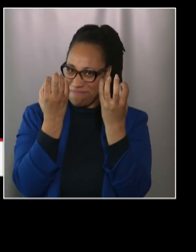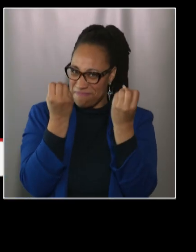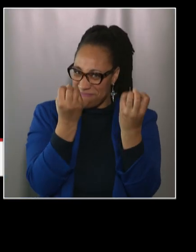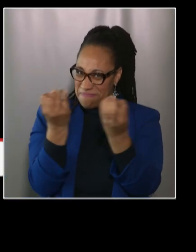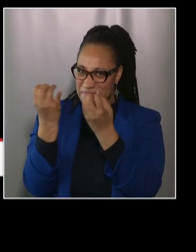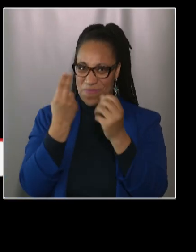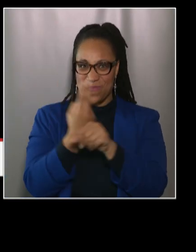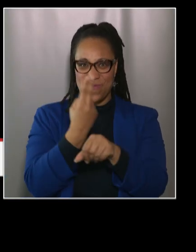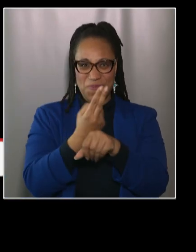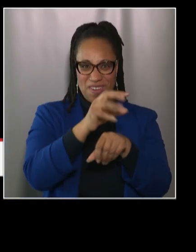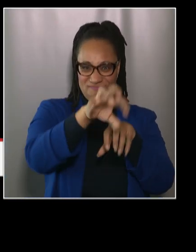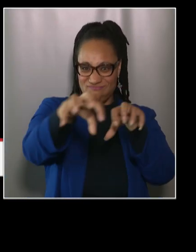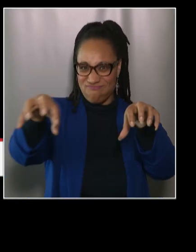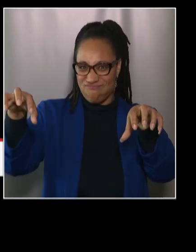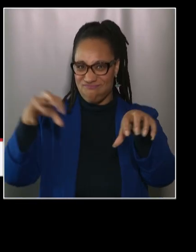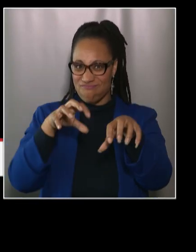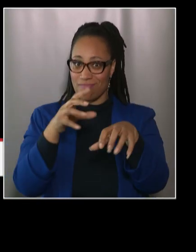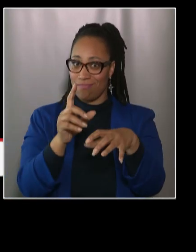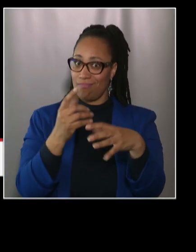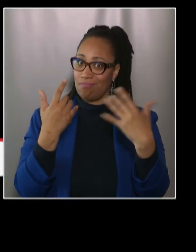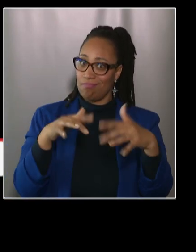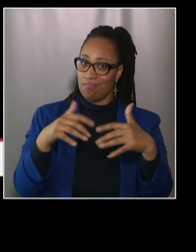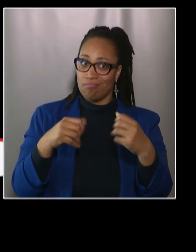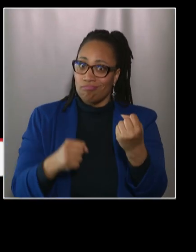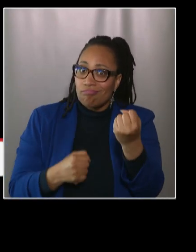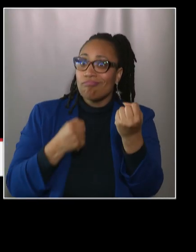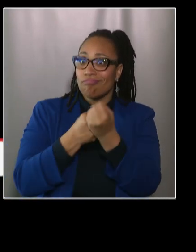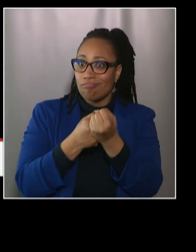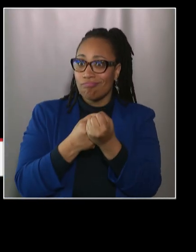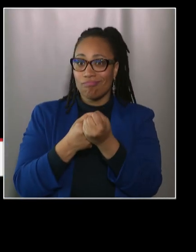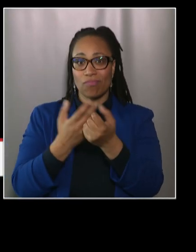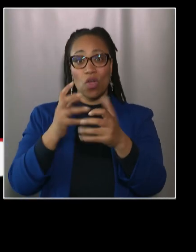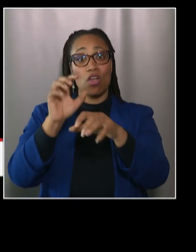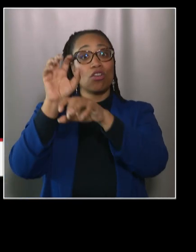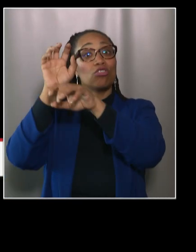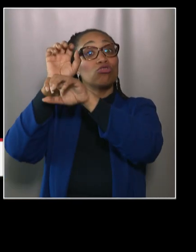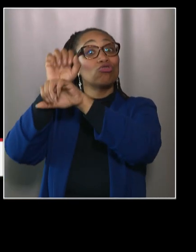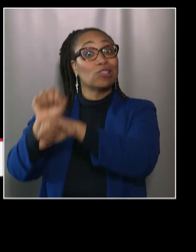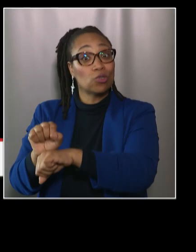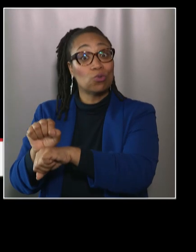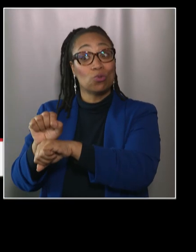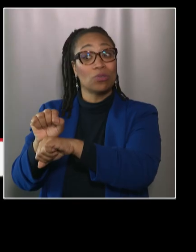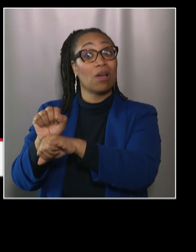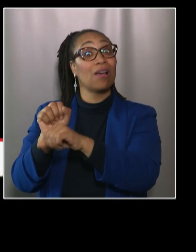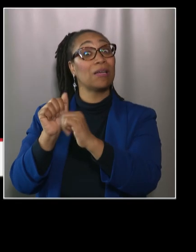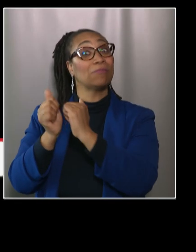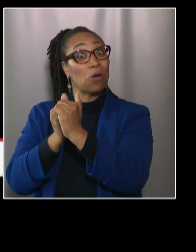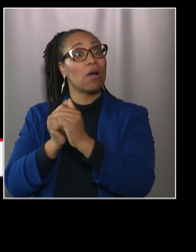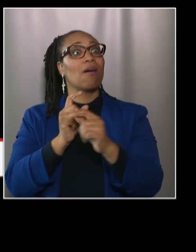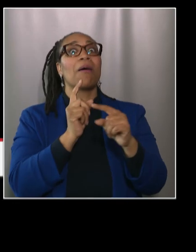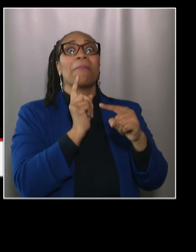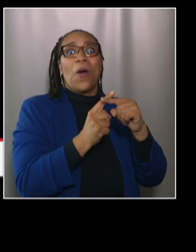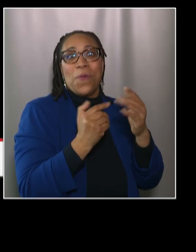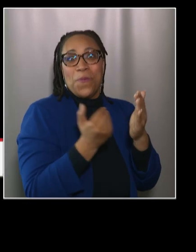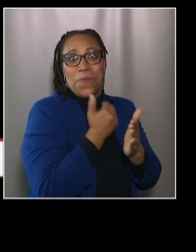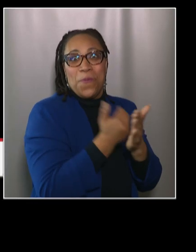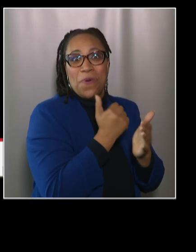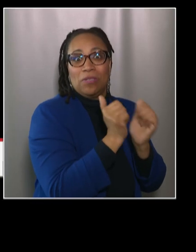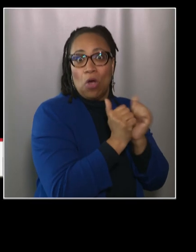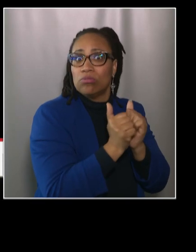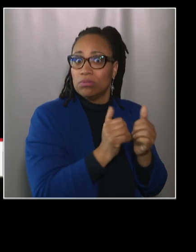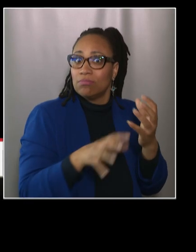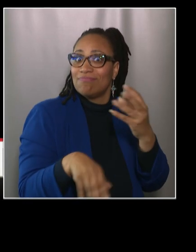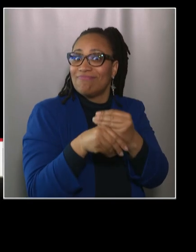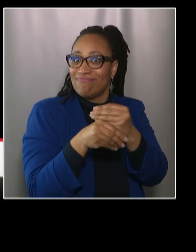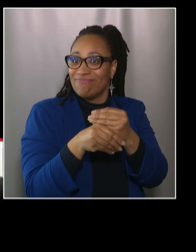supports both traditional athletics and modern programming. This is a major long-term investment, and this RFP is